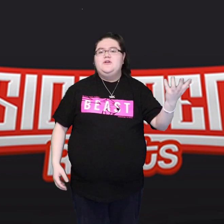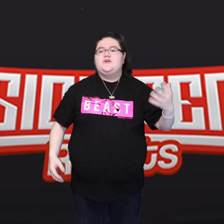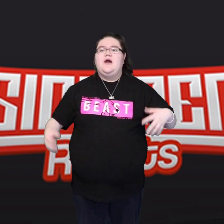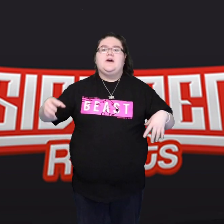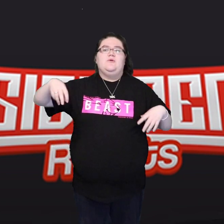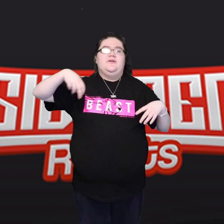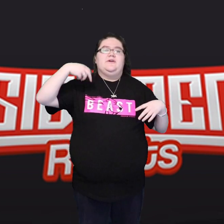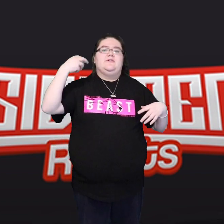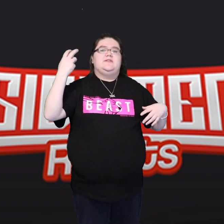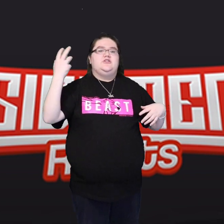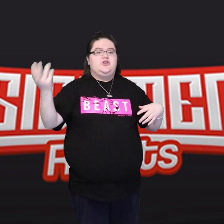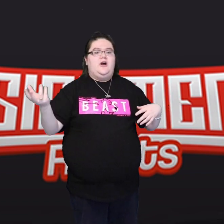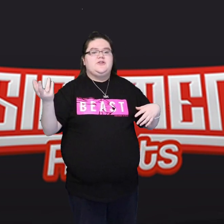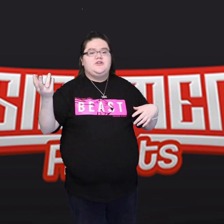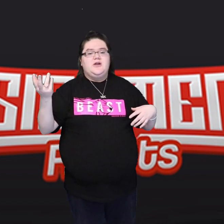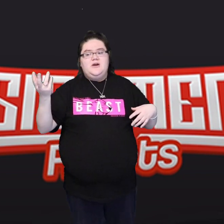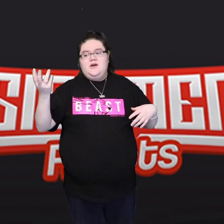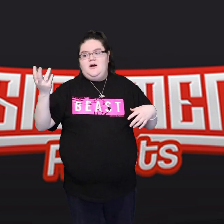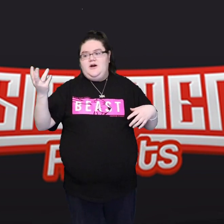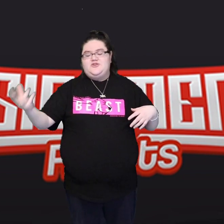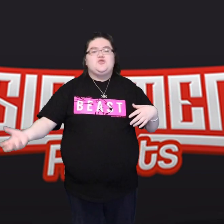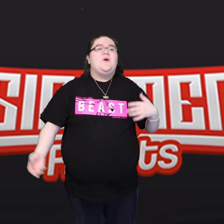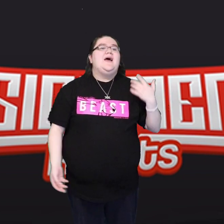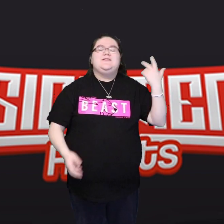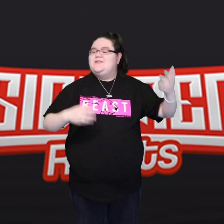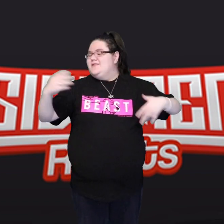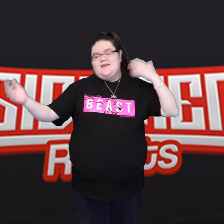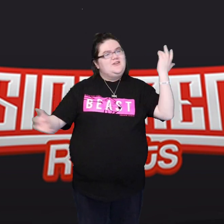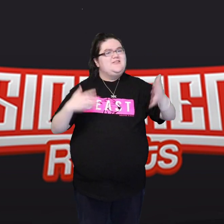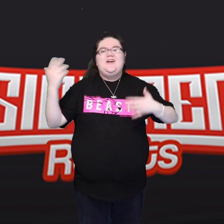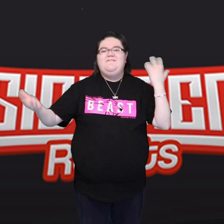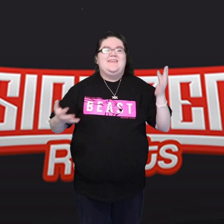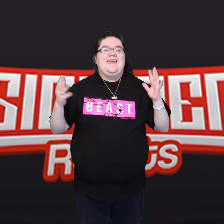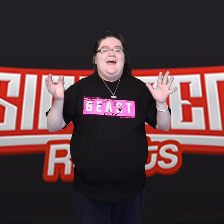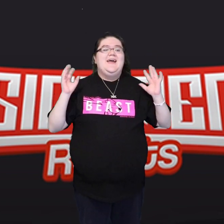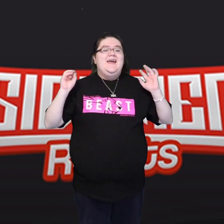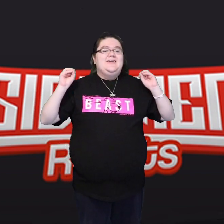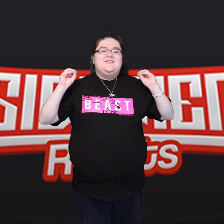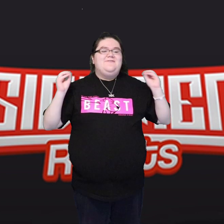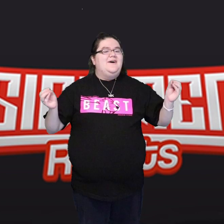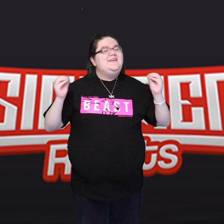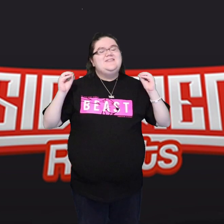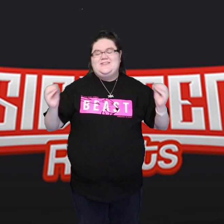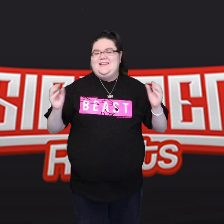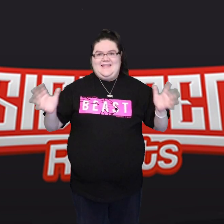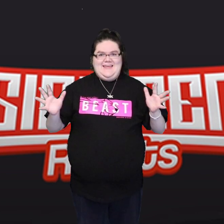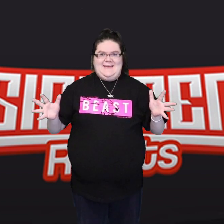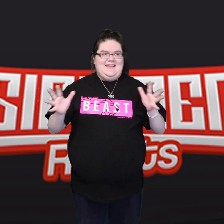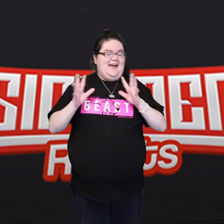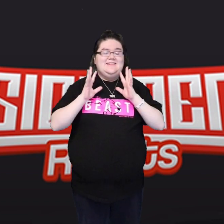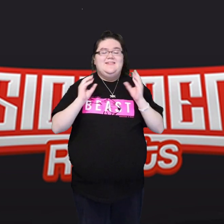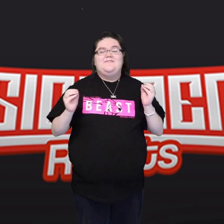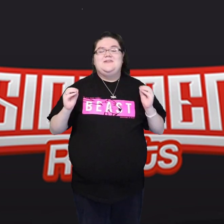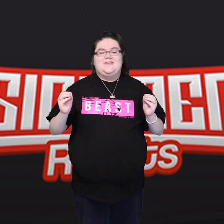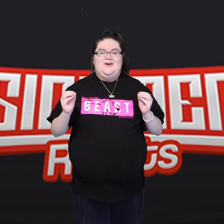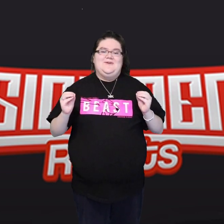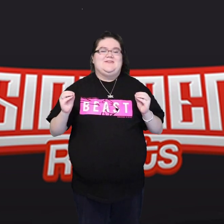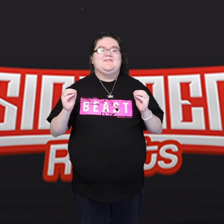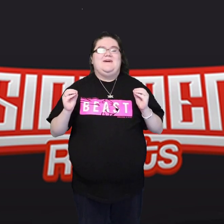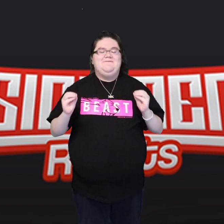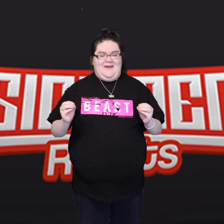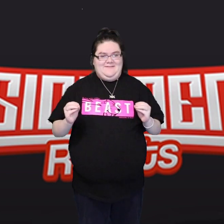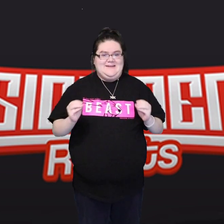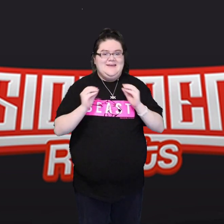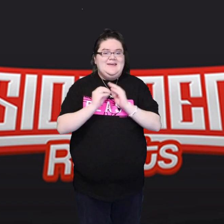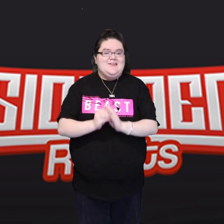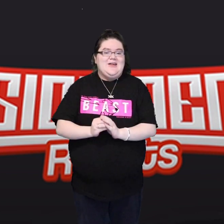there was the voice crack one. There was Josh Tourette's and, like, just stuff like that. Just funny shit like that. I loved it so much. It